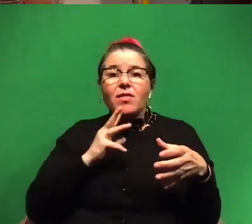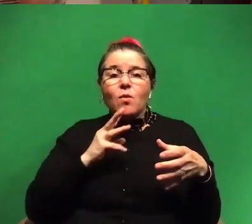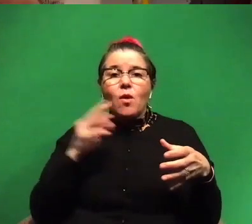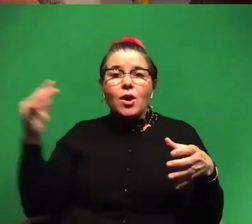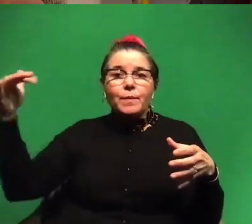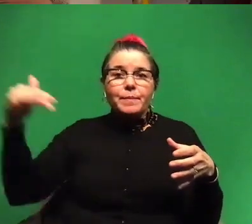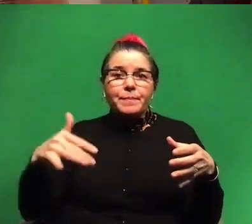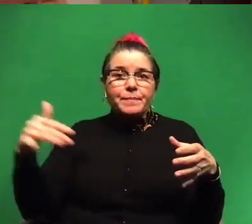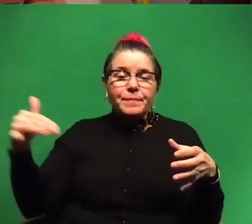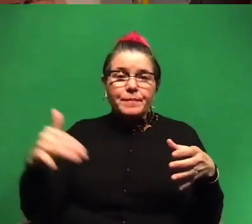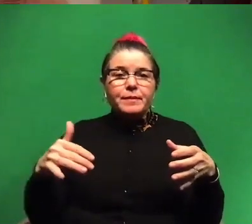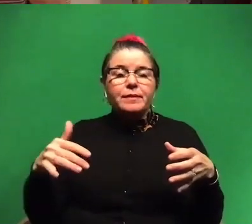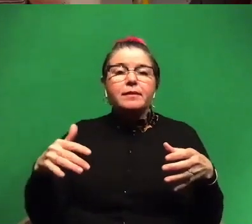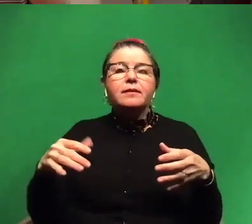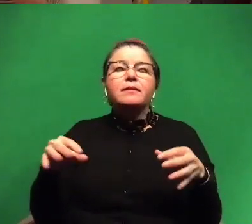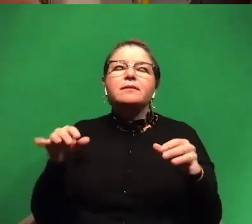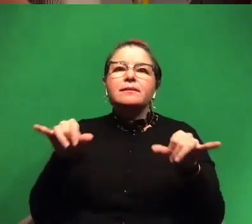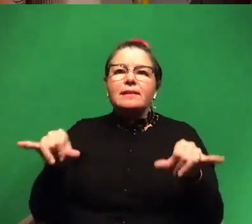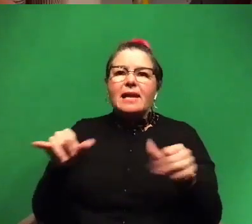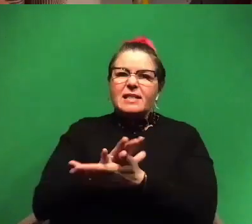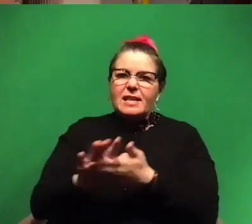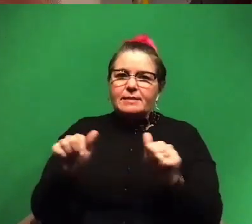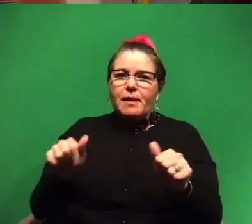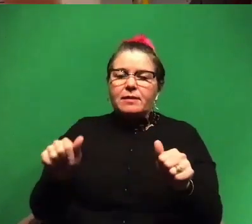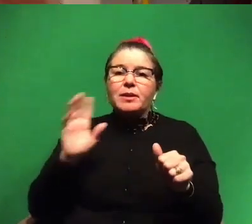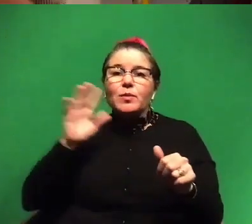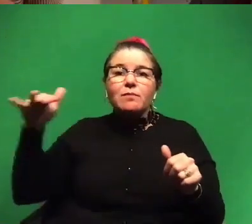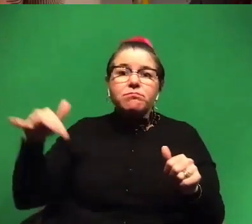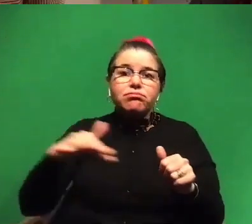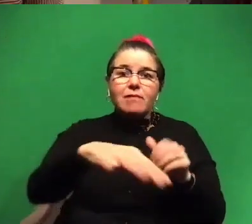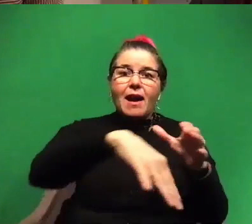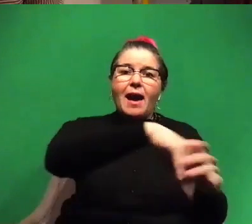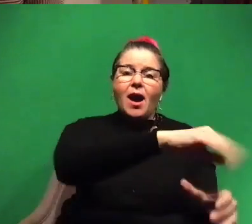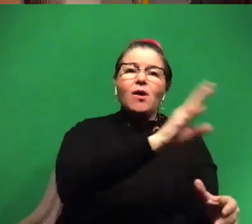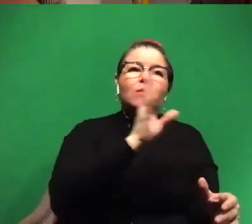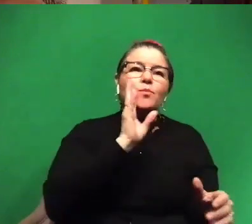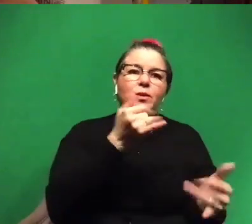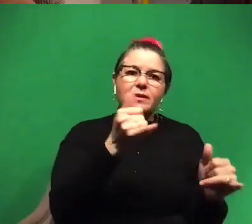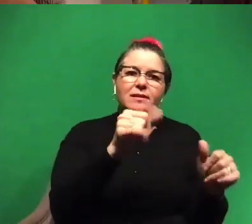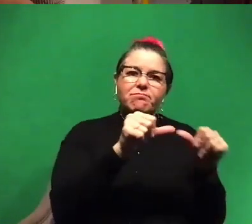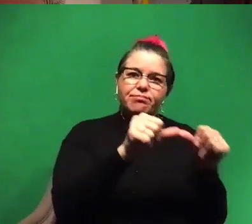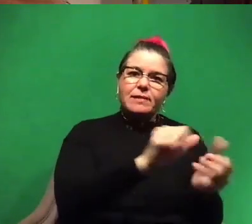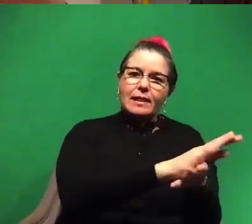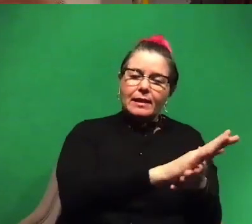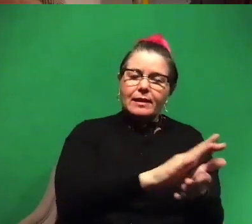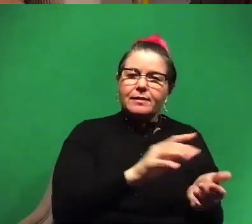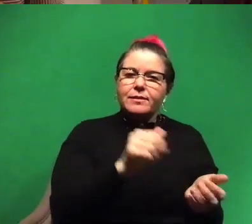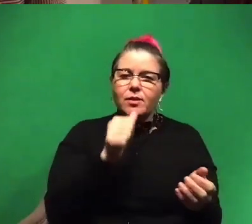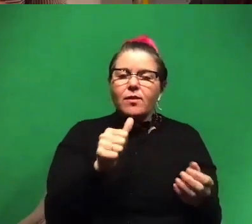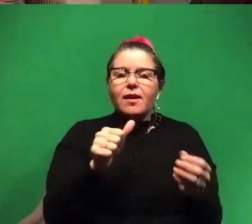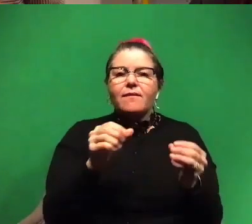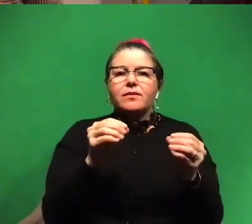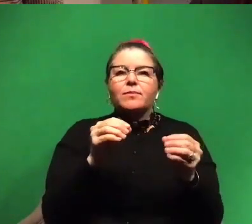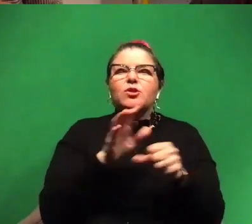that area is staying as clean as possible, because when it goes out of that area, it'll still be clean and you don't have to put as much stress on a